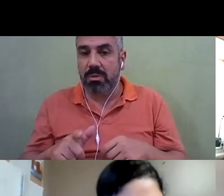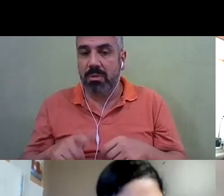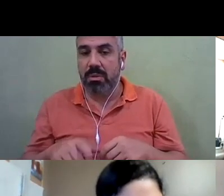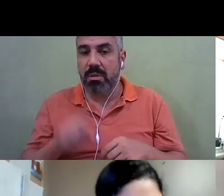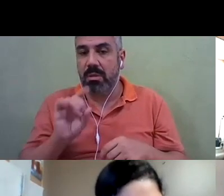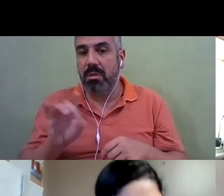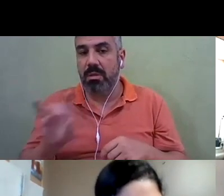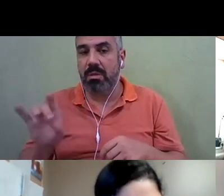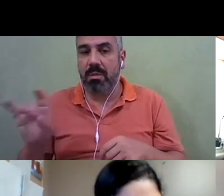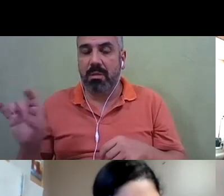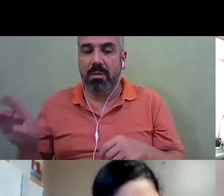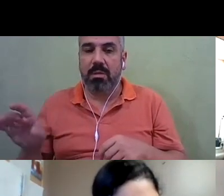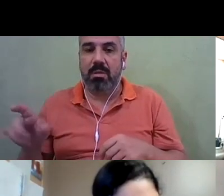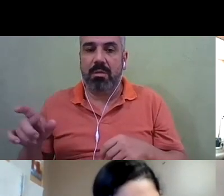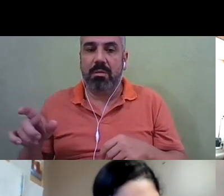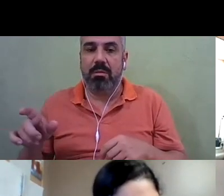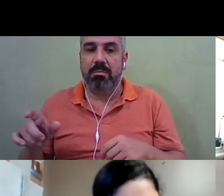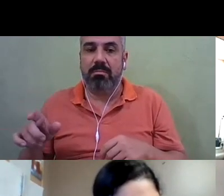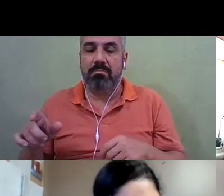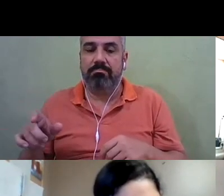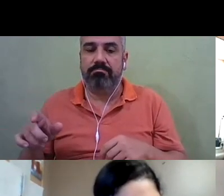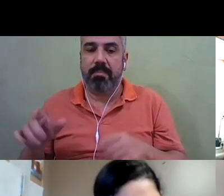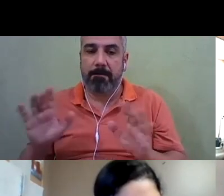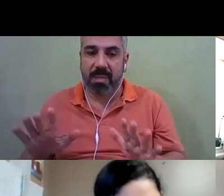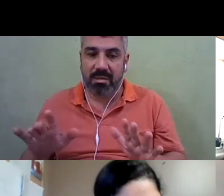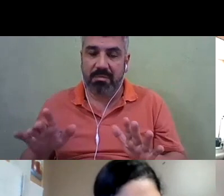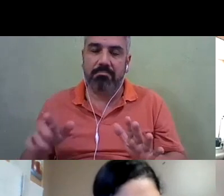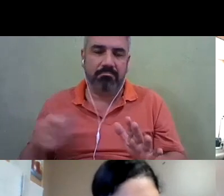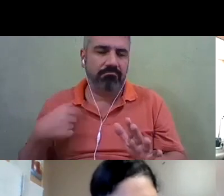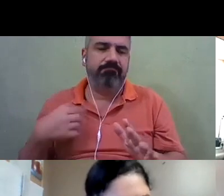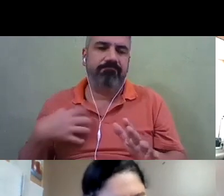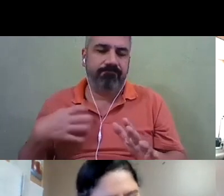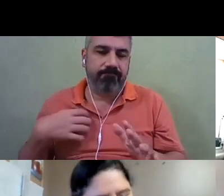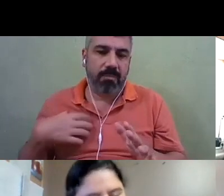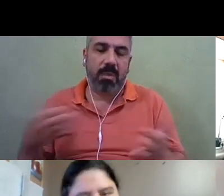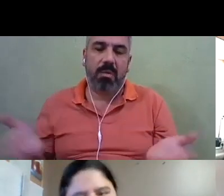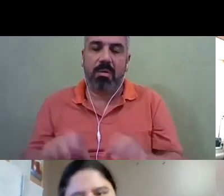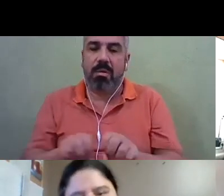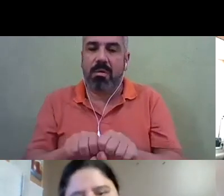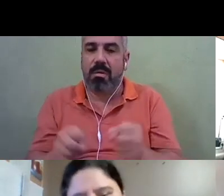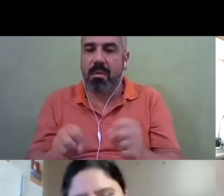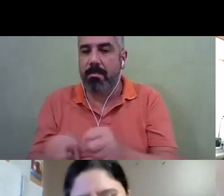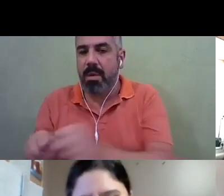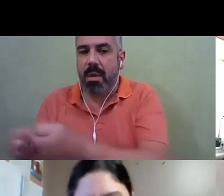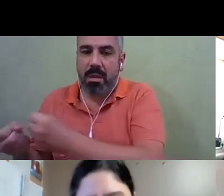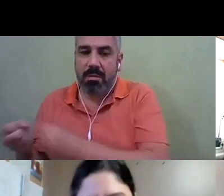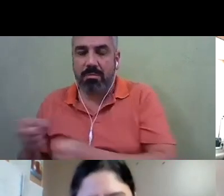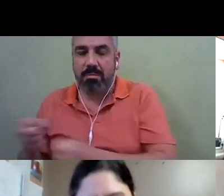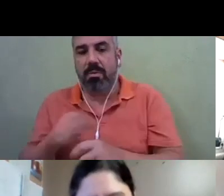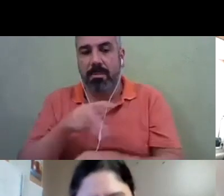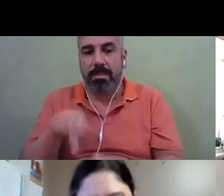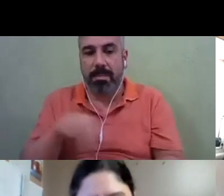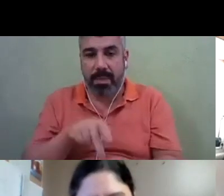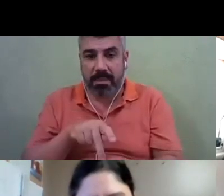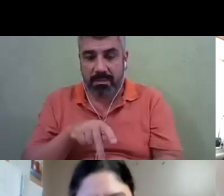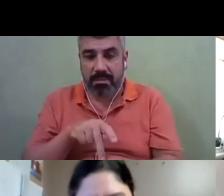it's a contradiction. We want people thinking independently, you know, lots of invention and creation, but we need